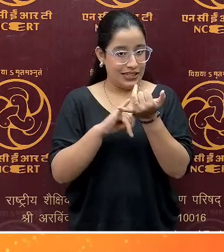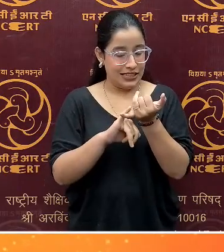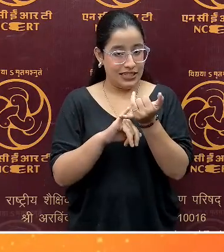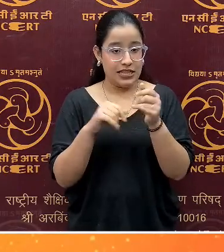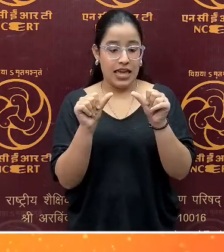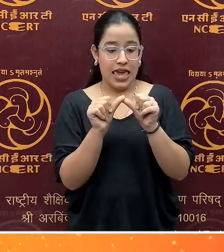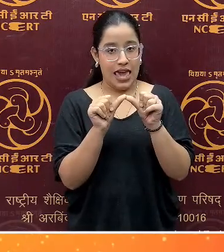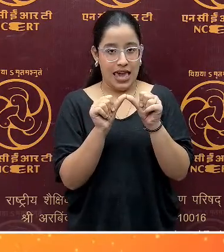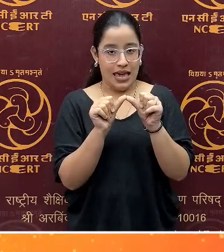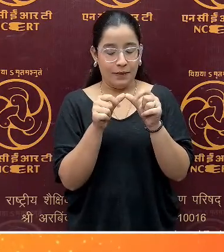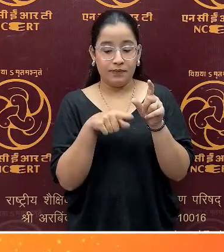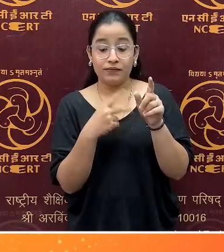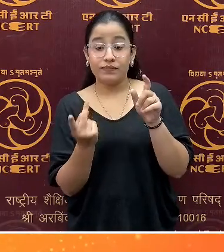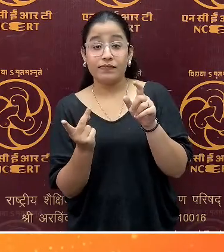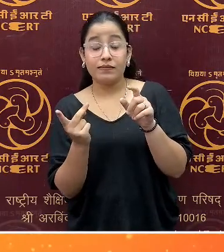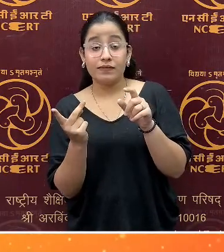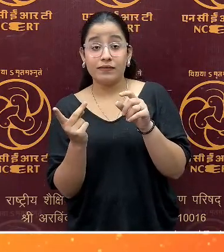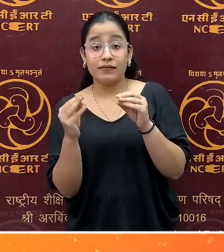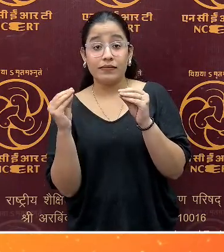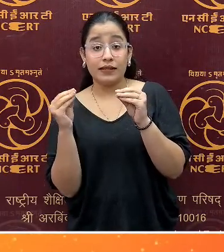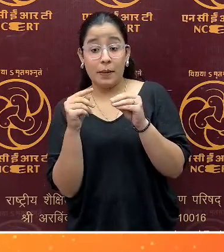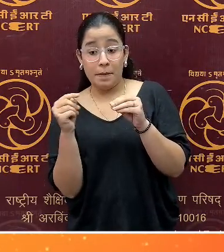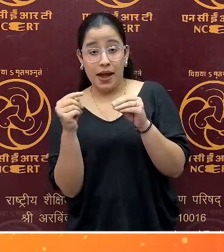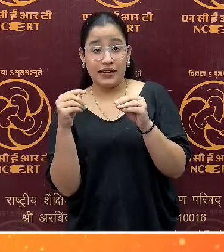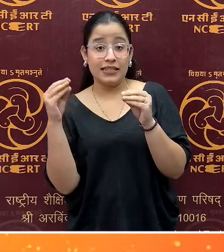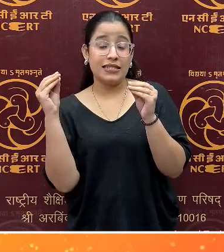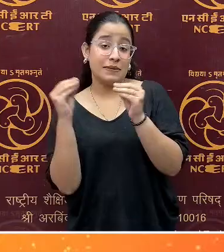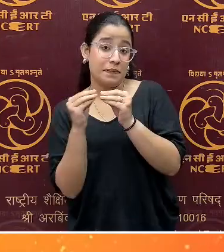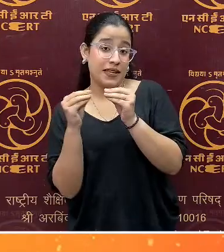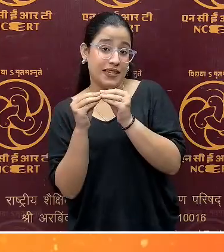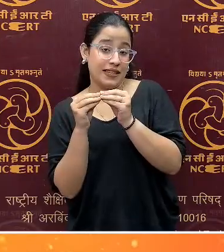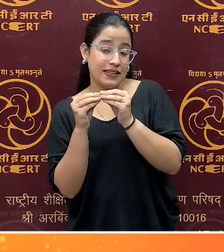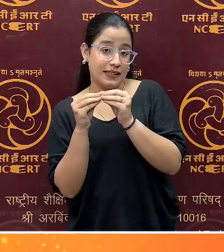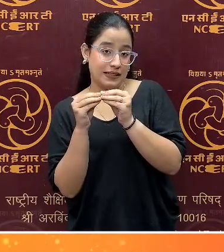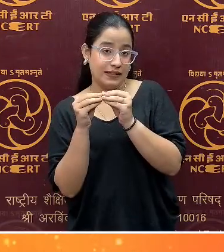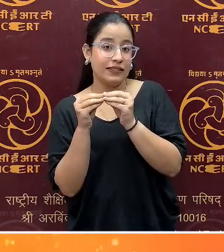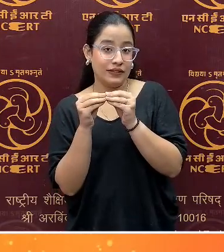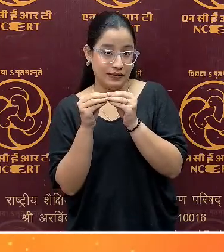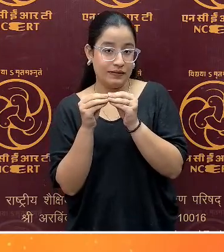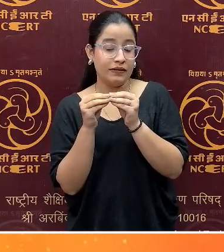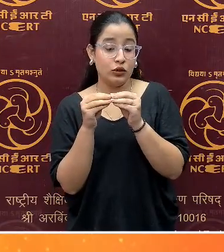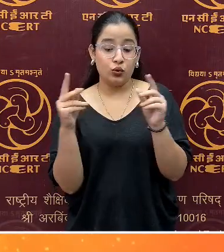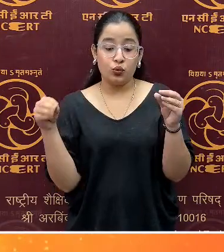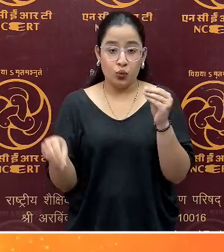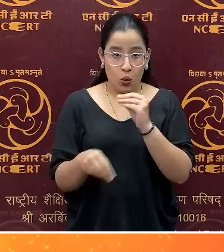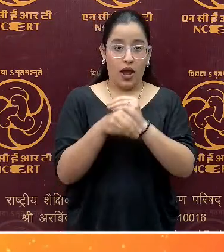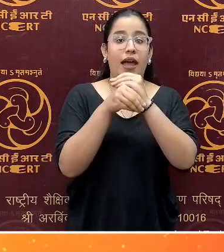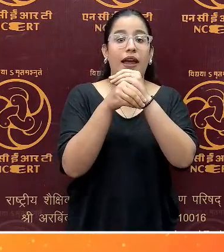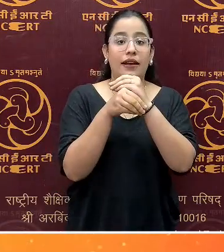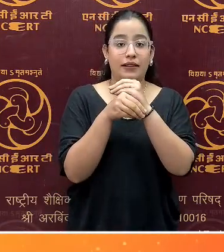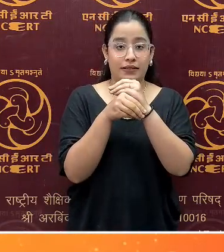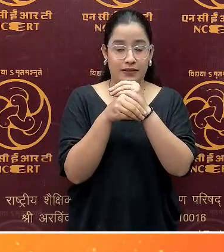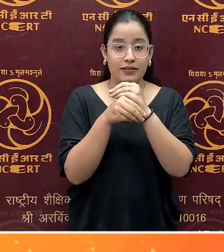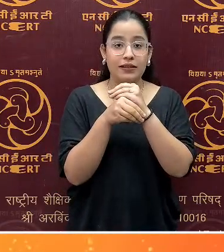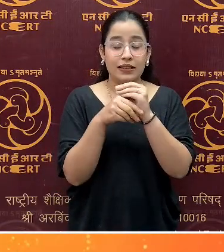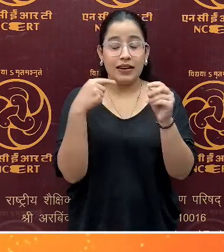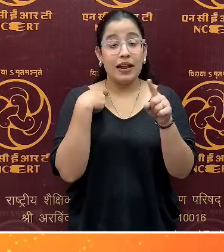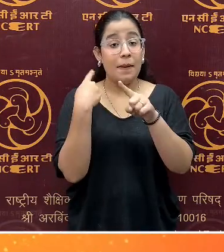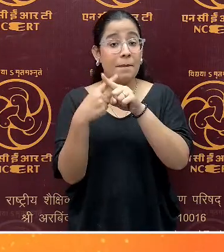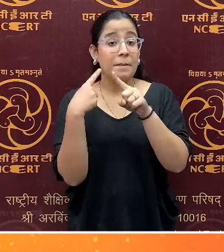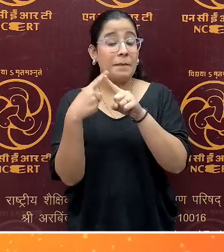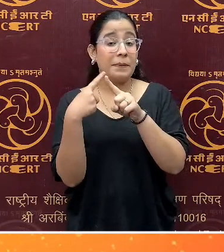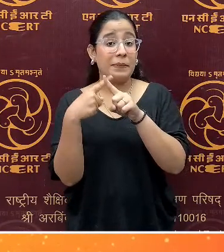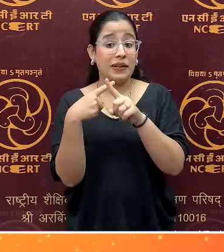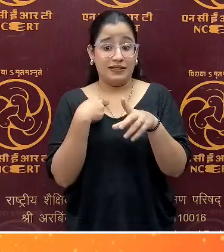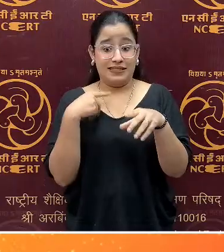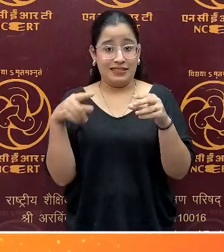is A, the other one is minus of B. So we'll add the two vectors, which is still the addition of